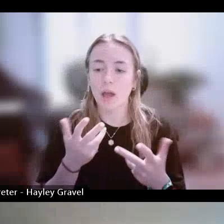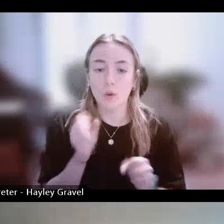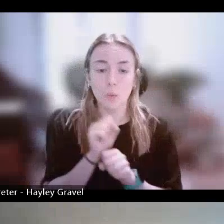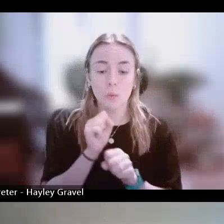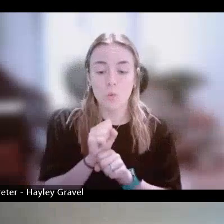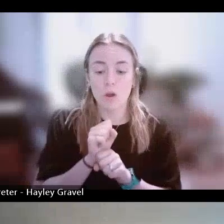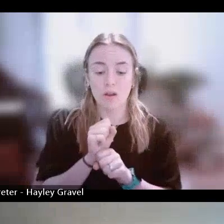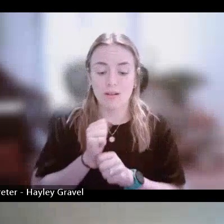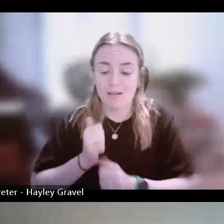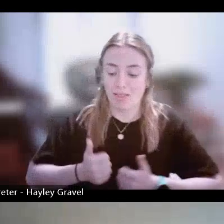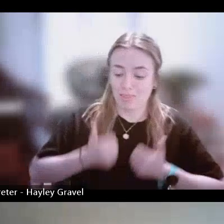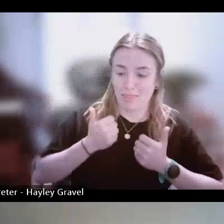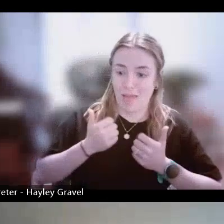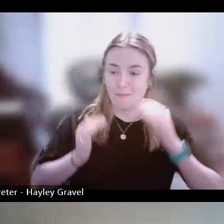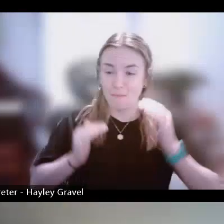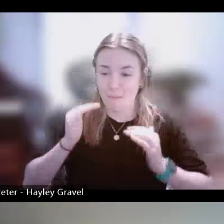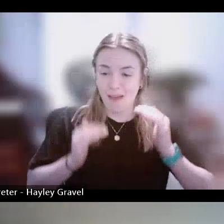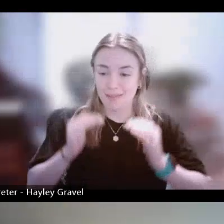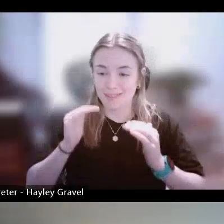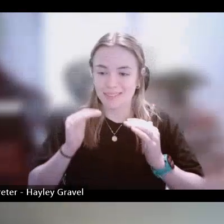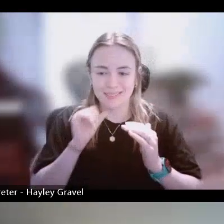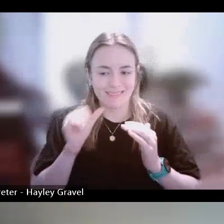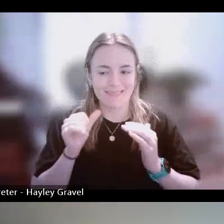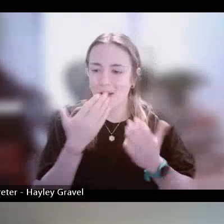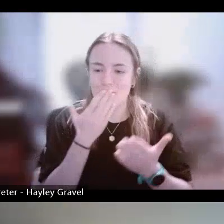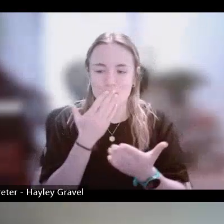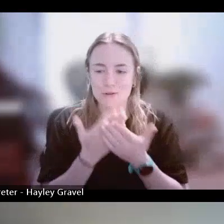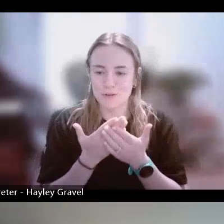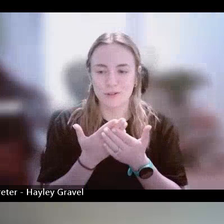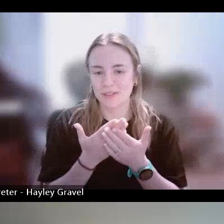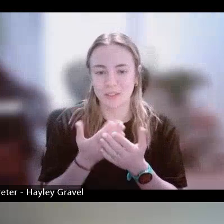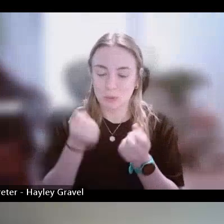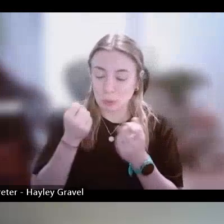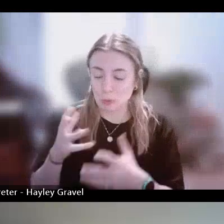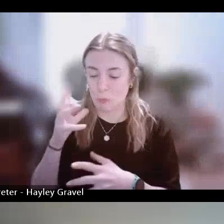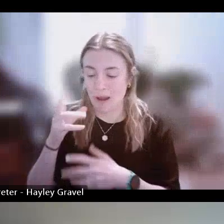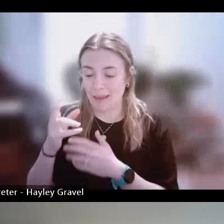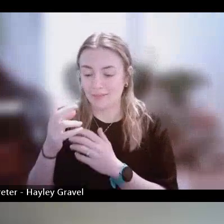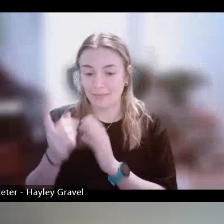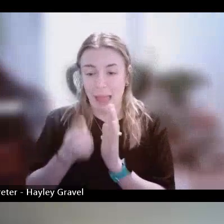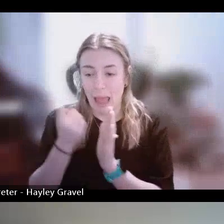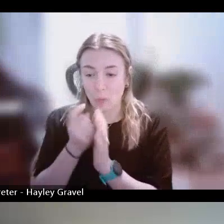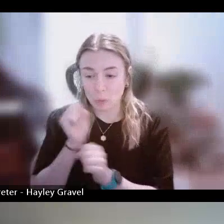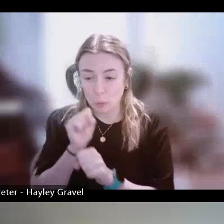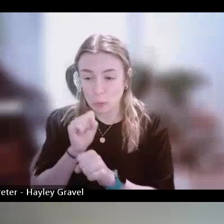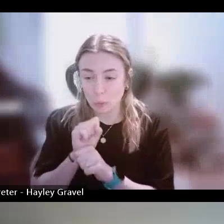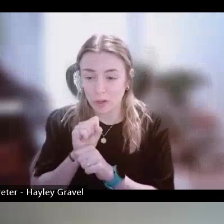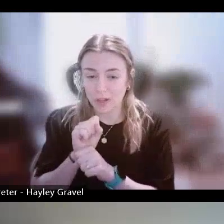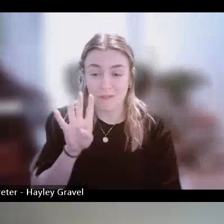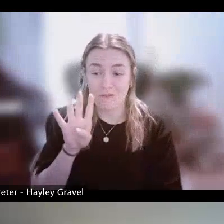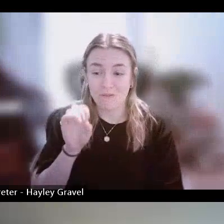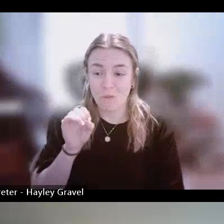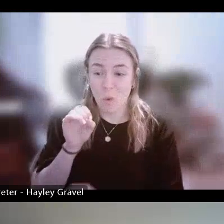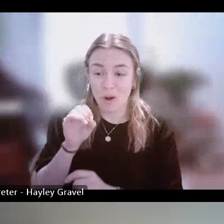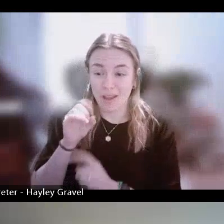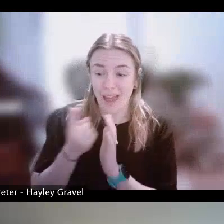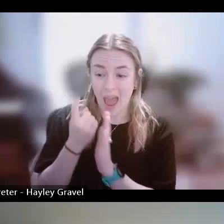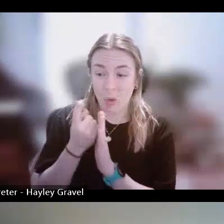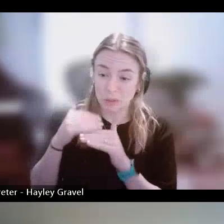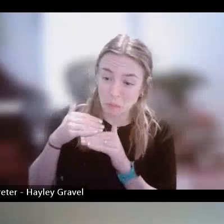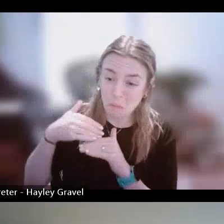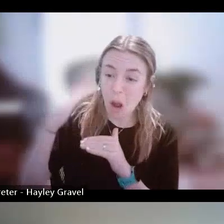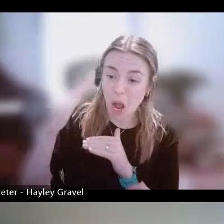balance and the amount of work hours that they are working. Most nurses are working 40 plus hours a week. So that's a